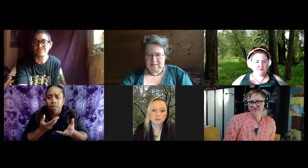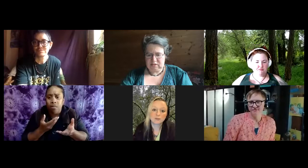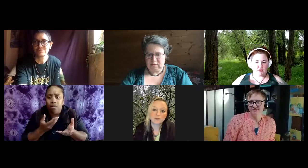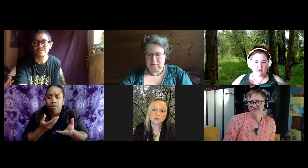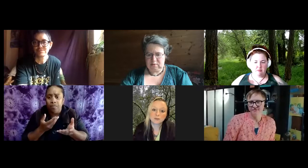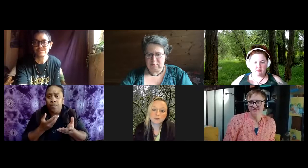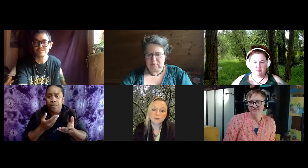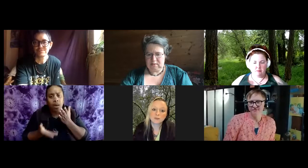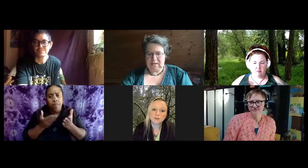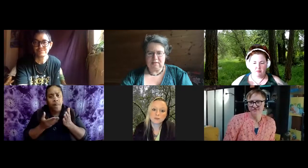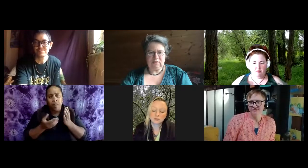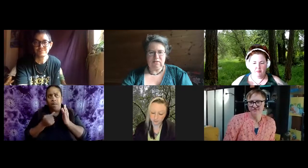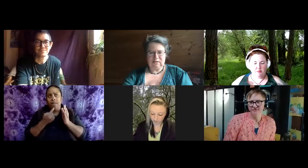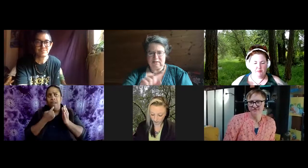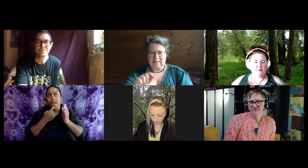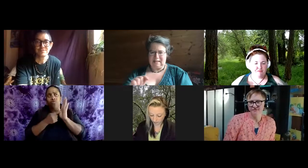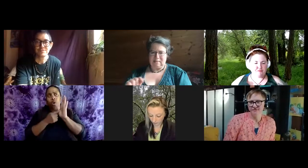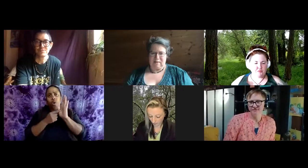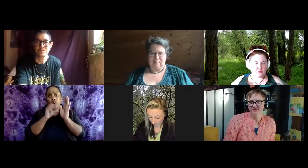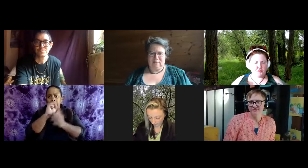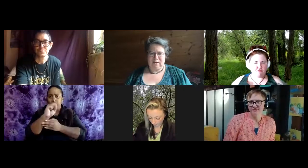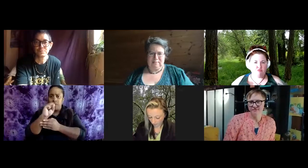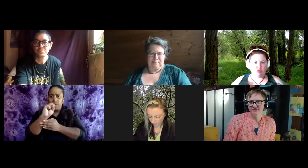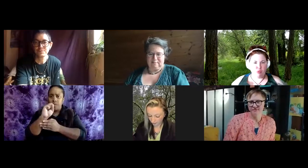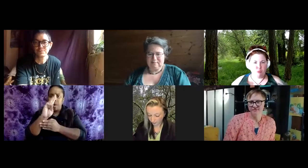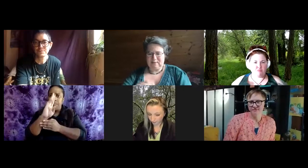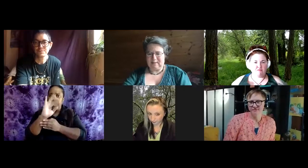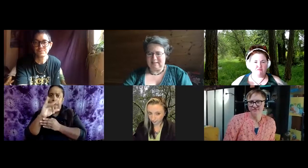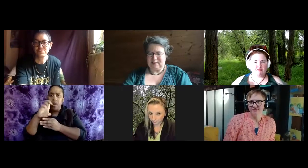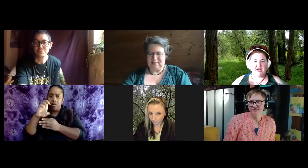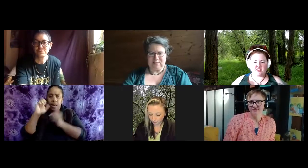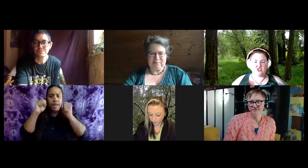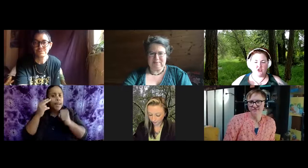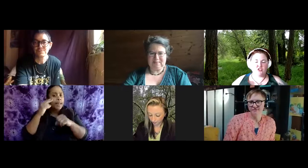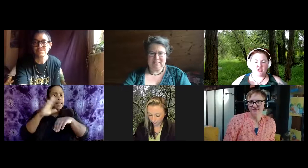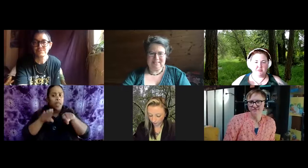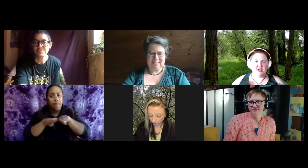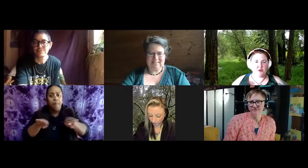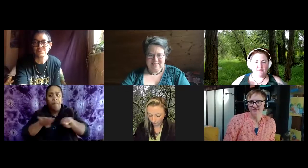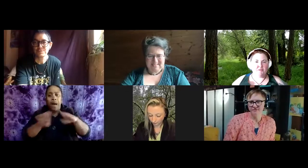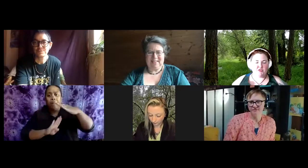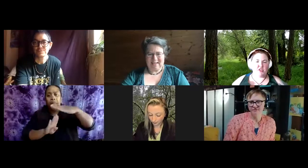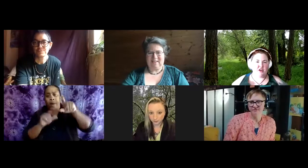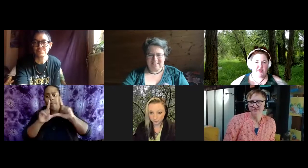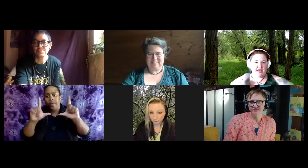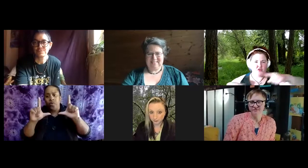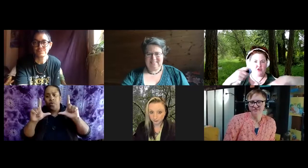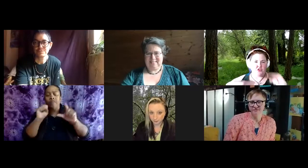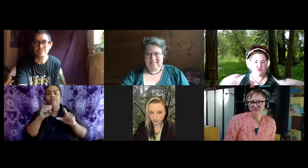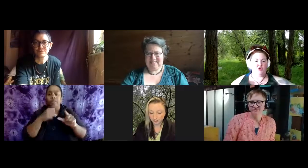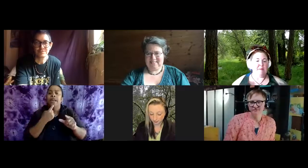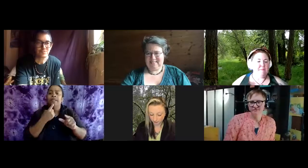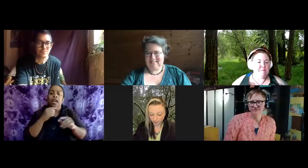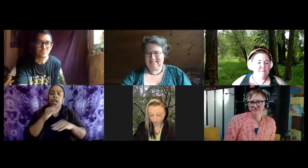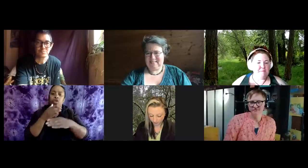It might say show subtitles. You can see at the bottom of the screen. Want to let you all know. Yeah, it says show subtitle. Okay, if you great. click on that, it'll